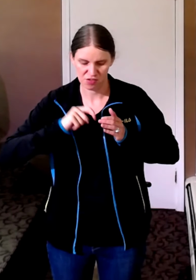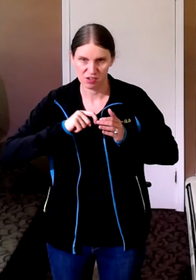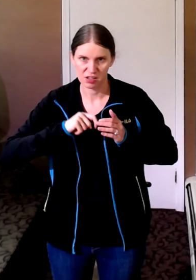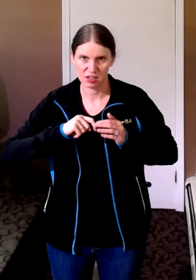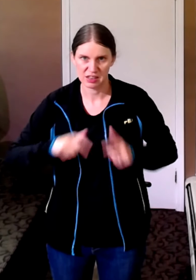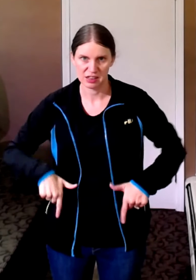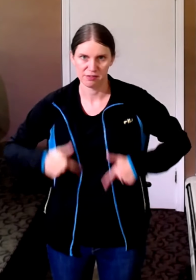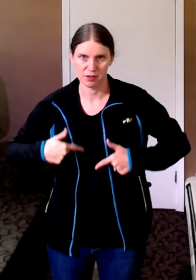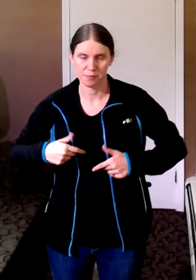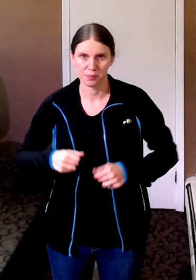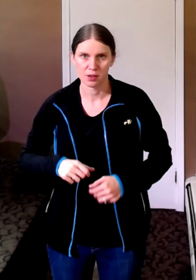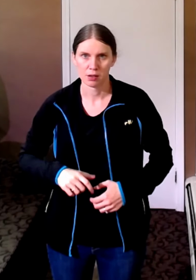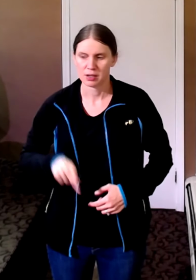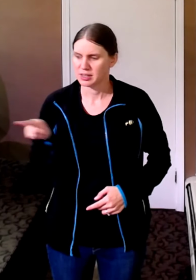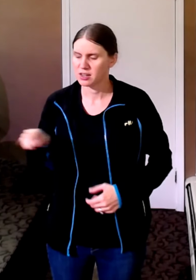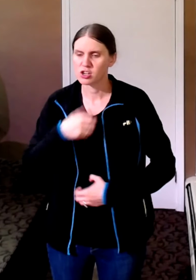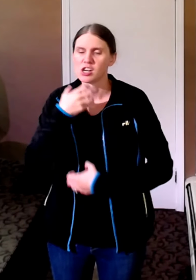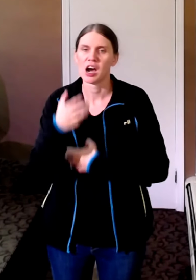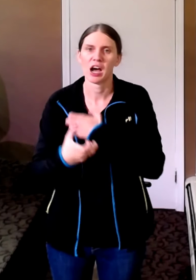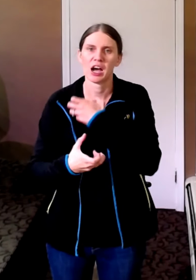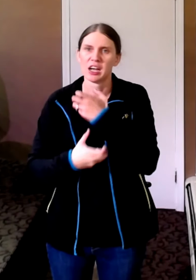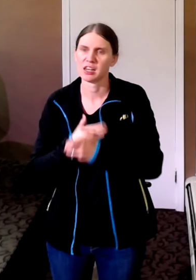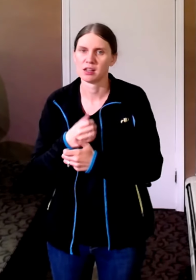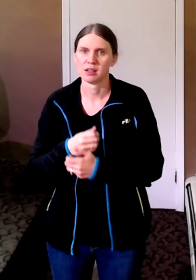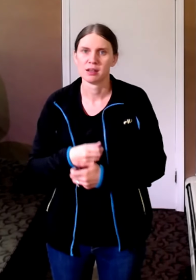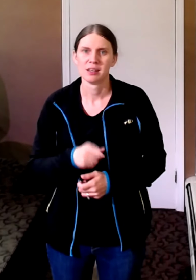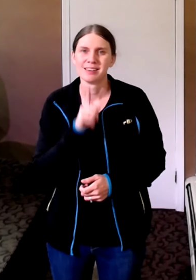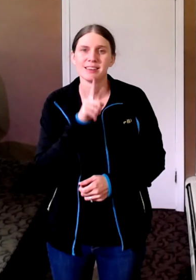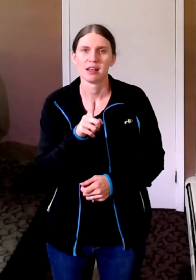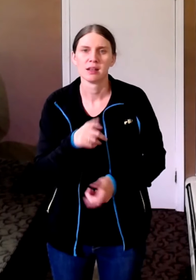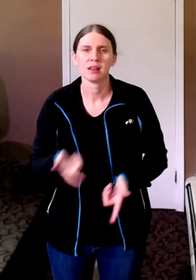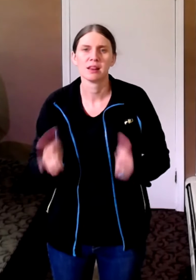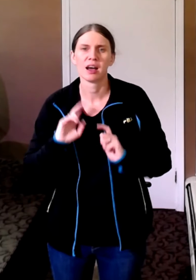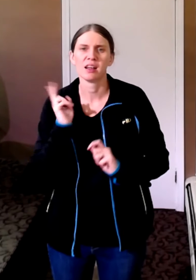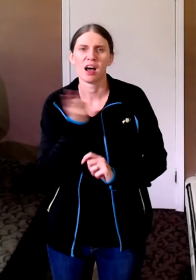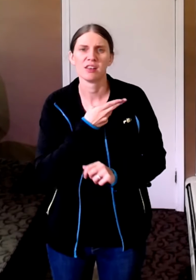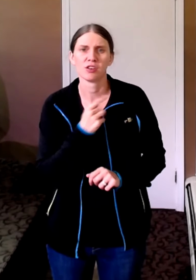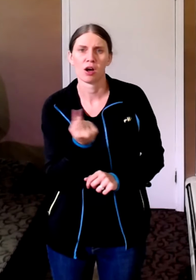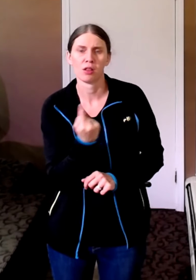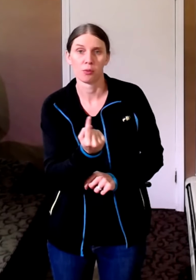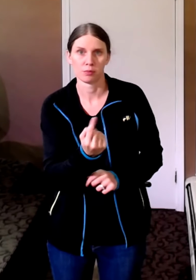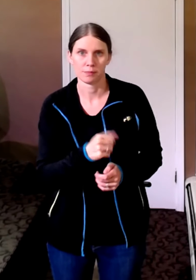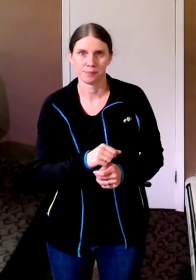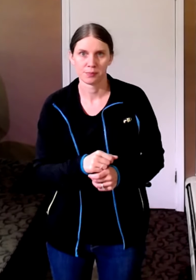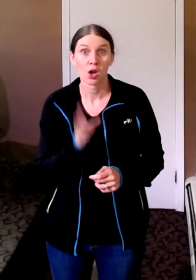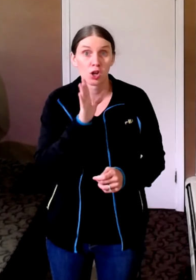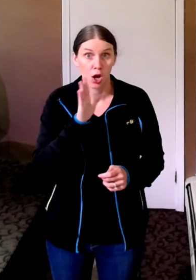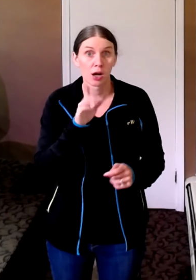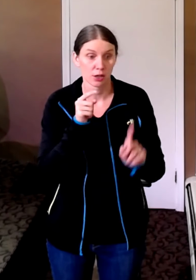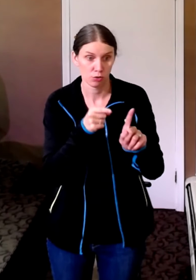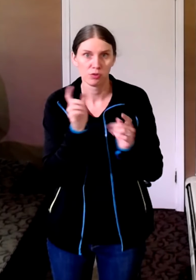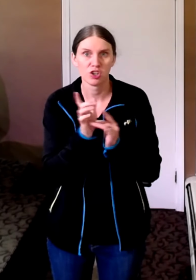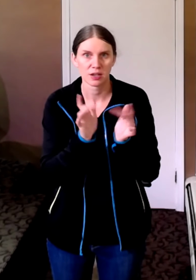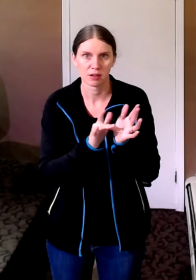devil, and cried out with a loud voice, saying, 'Let us alone.'" He's speaking to Jesus Christ